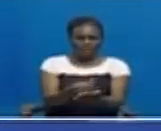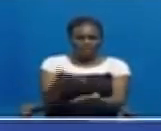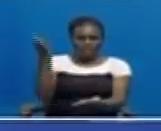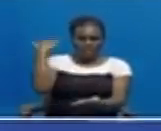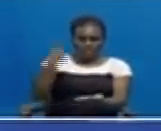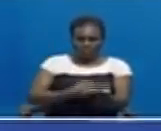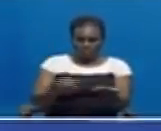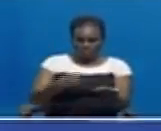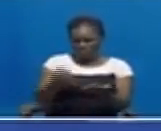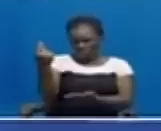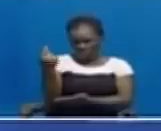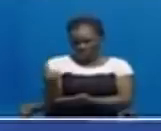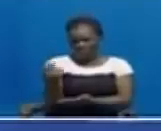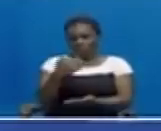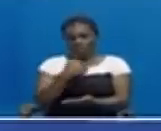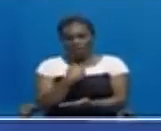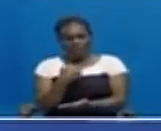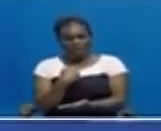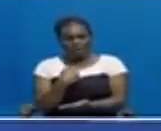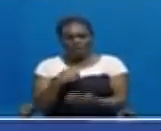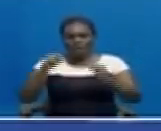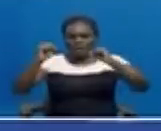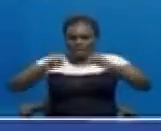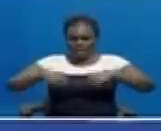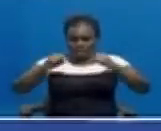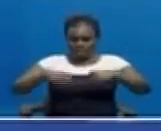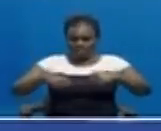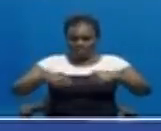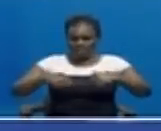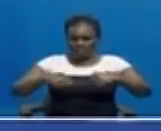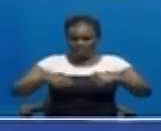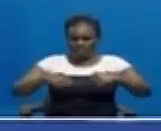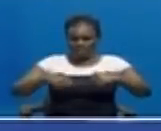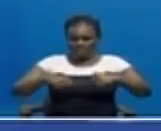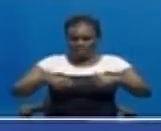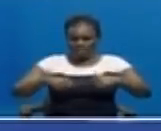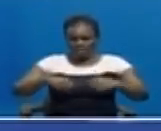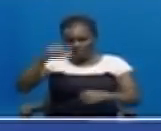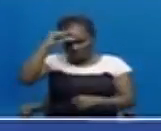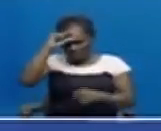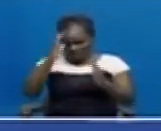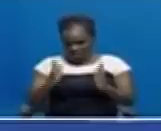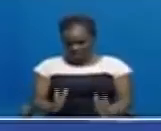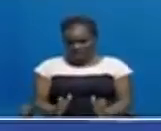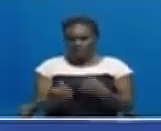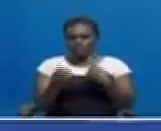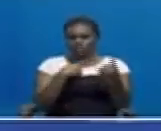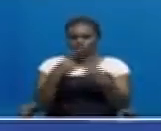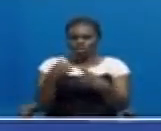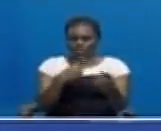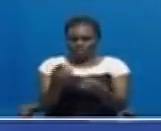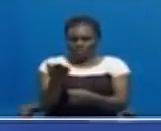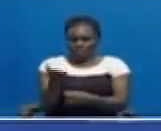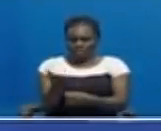weeks, there has been a consensus shift because of the fact that the governor has spoken about the debt